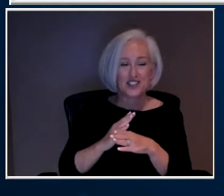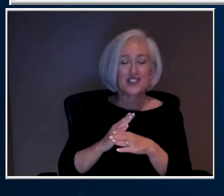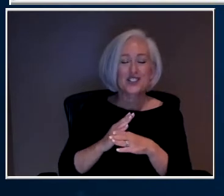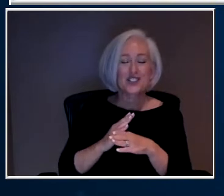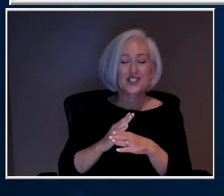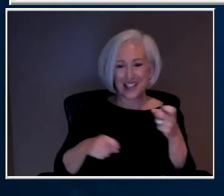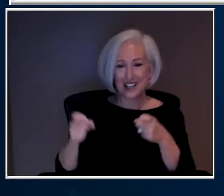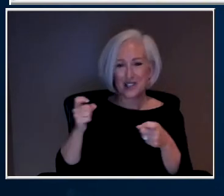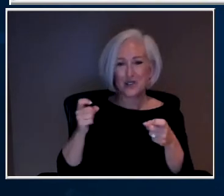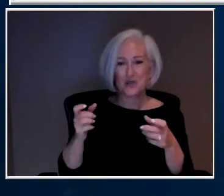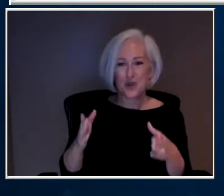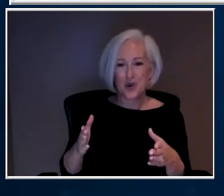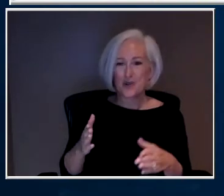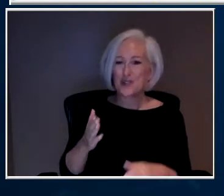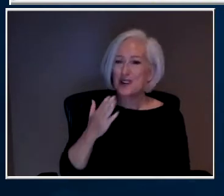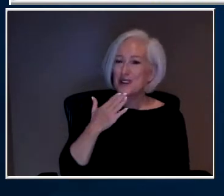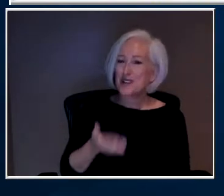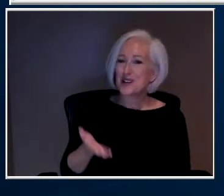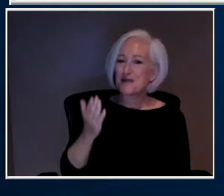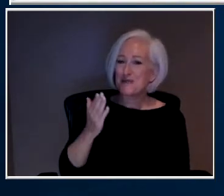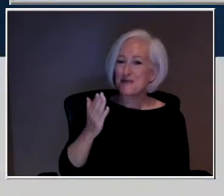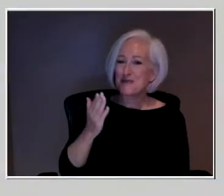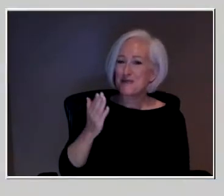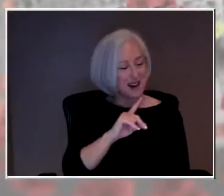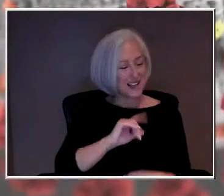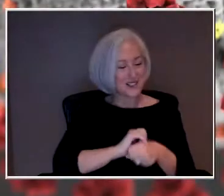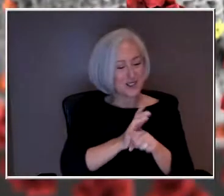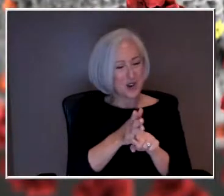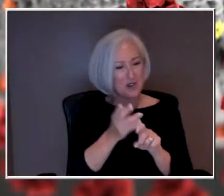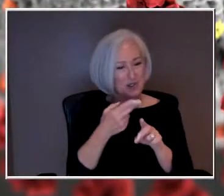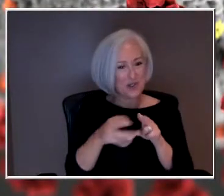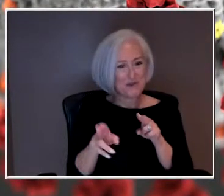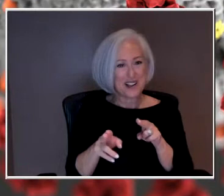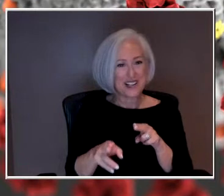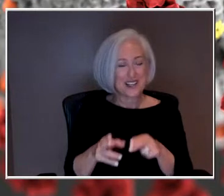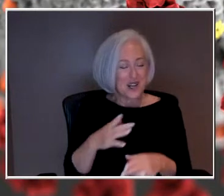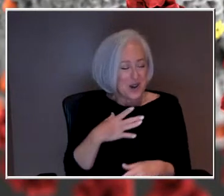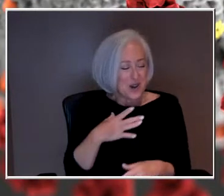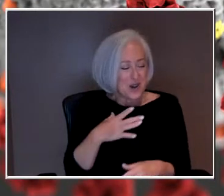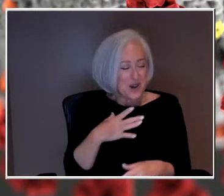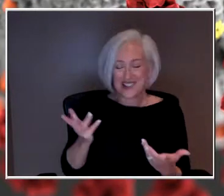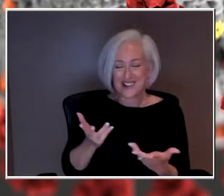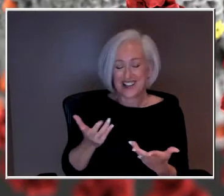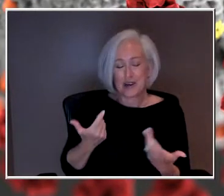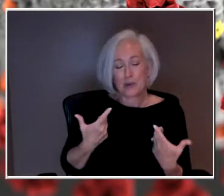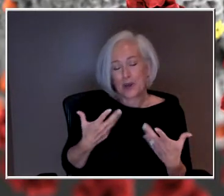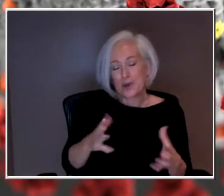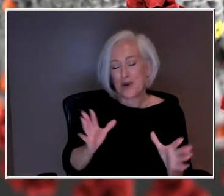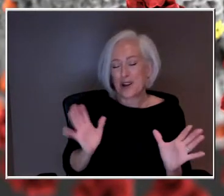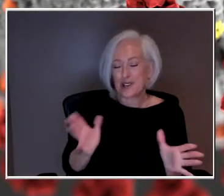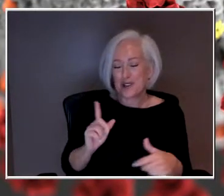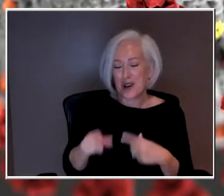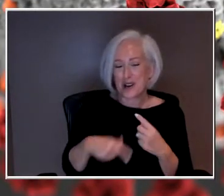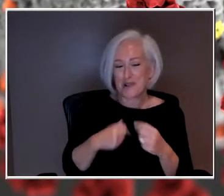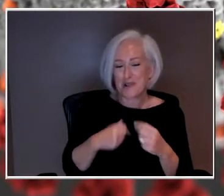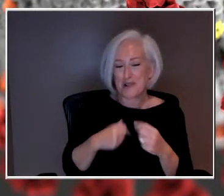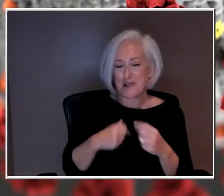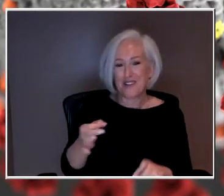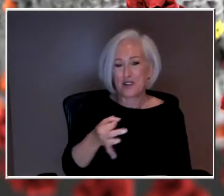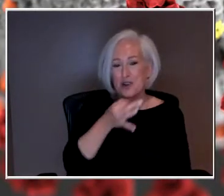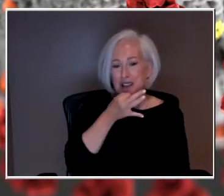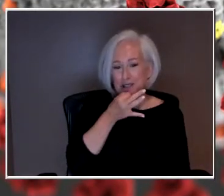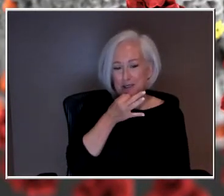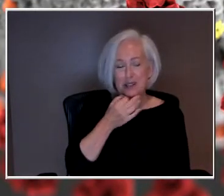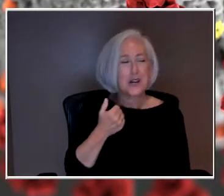Hi, back to COVID for a little bit here. We like when you're here. We don't like talking about COVID, but we love having you with us for your expertise. We have other topics too, yeah.